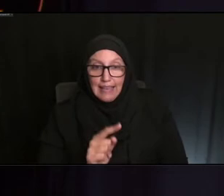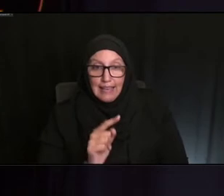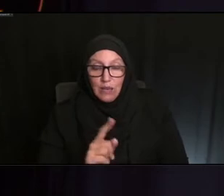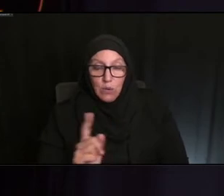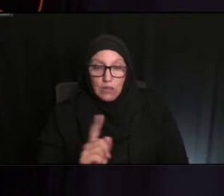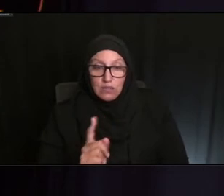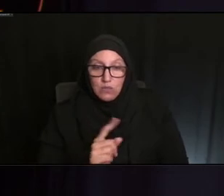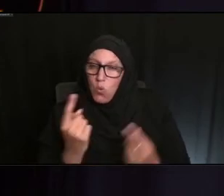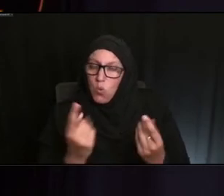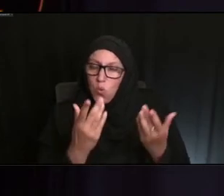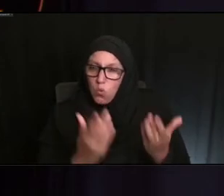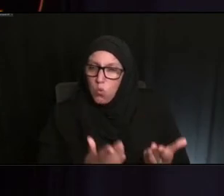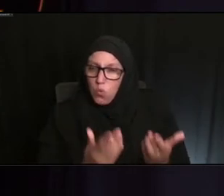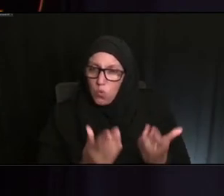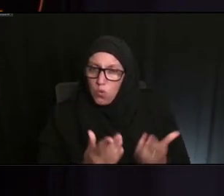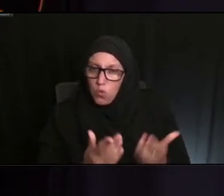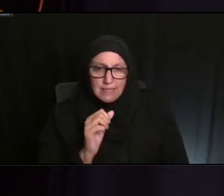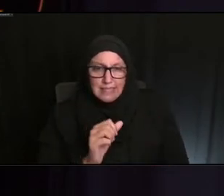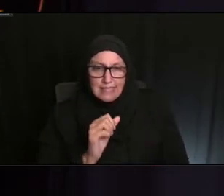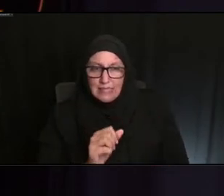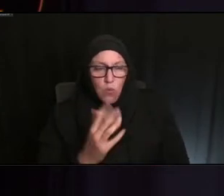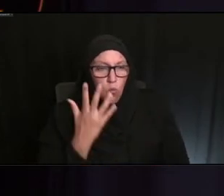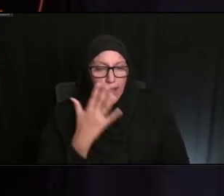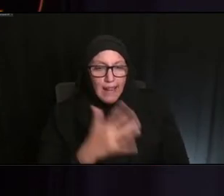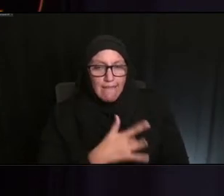Who was he and what era did he live in?